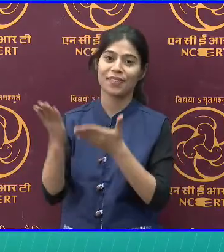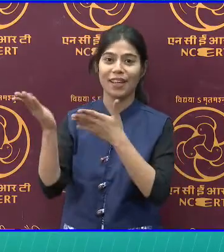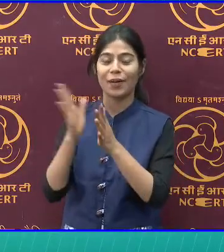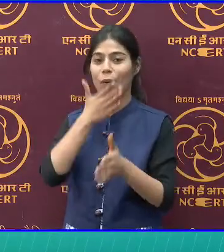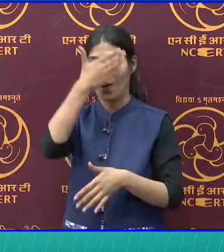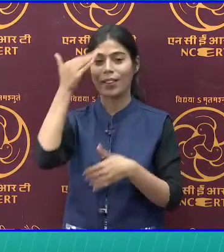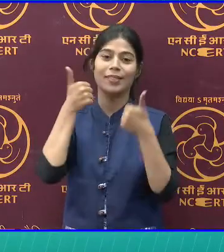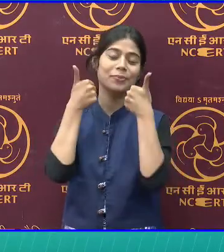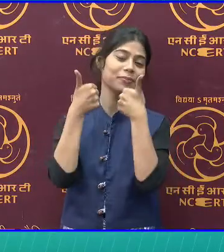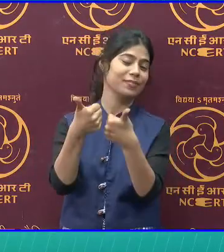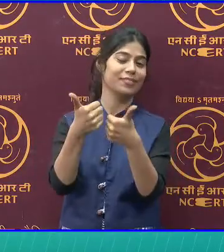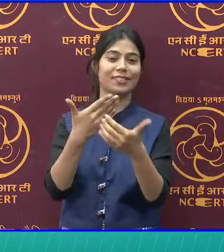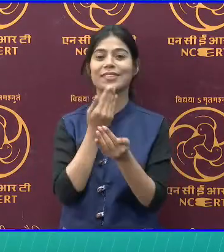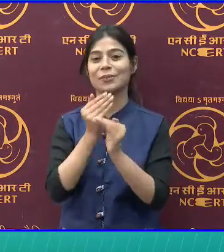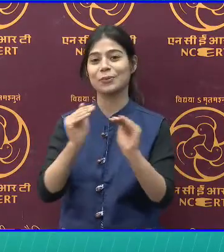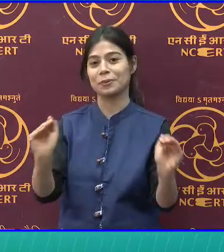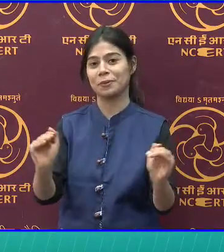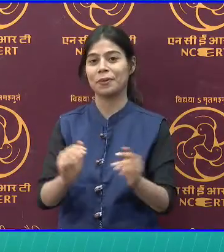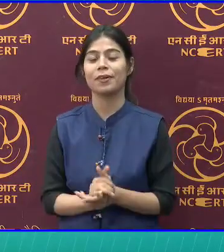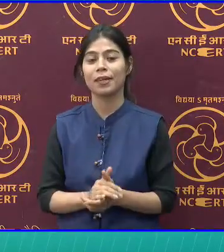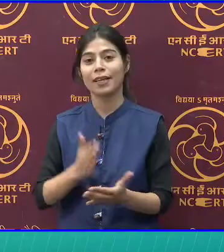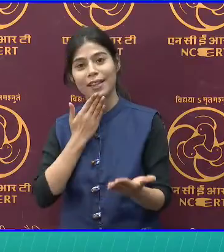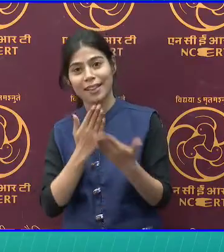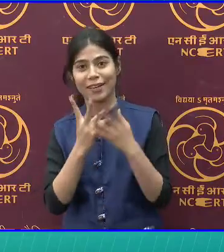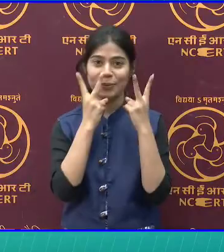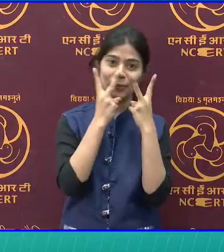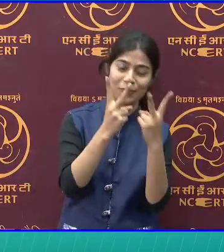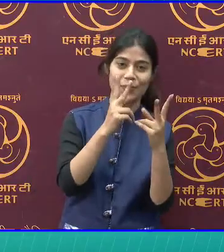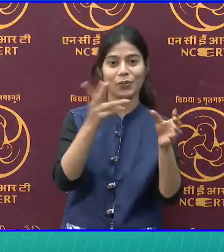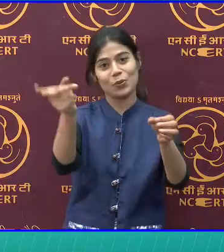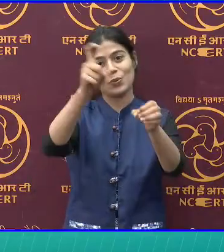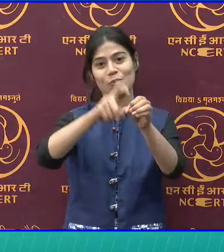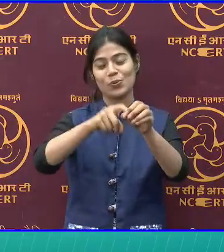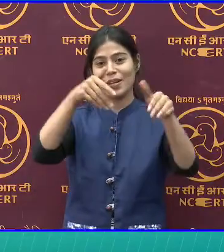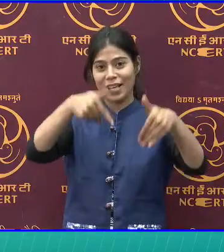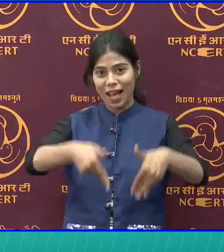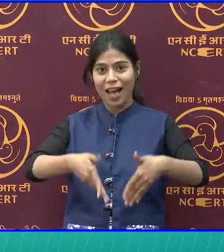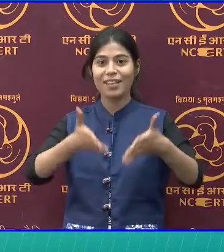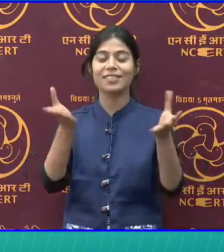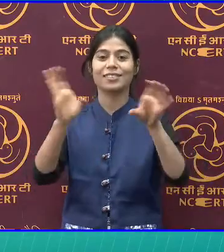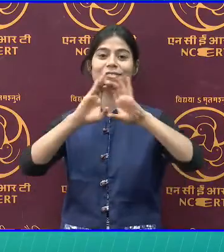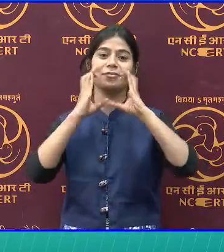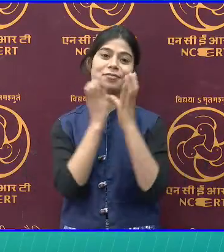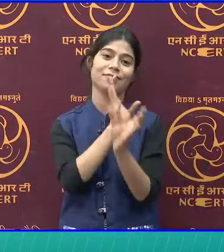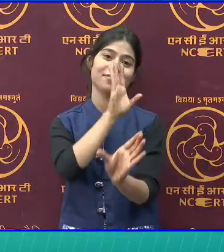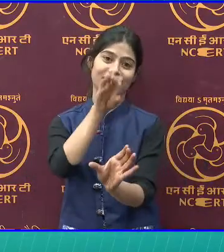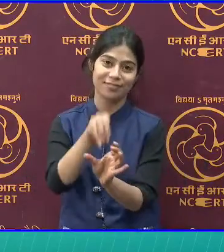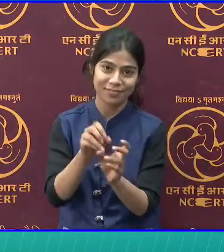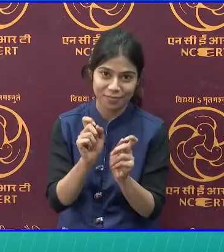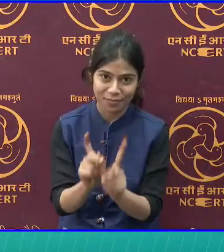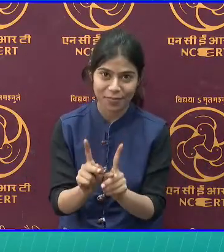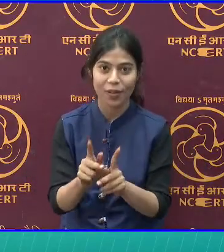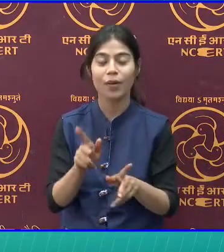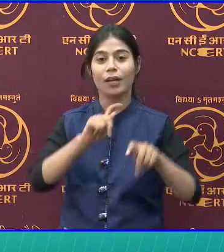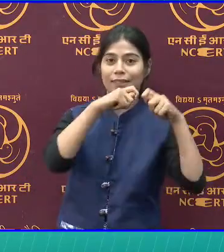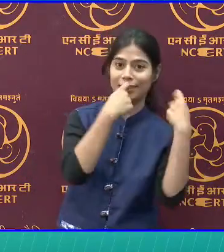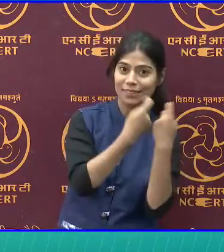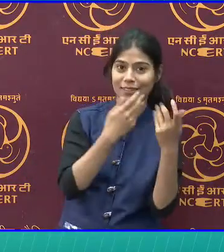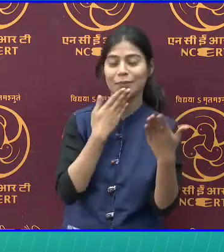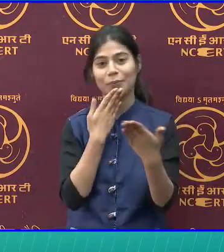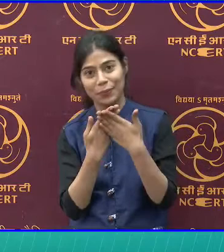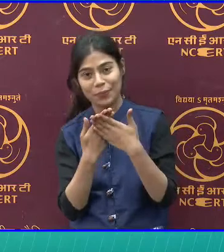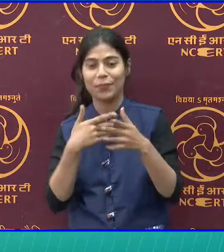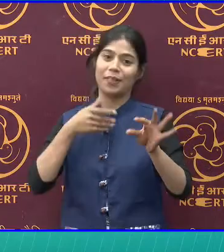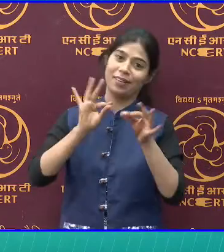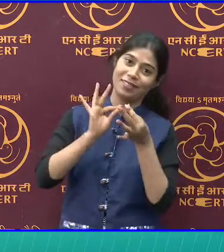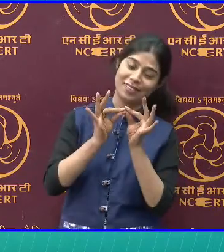students. Yeah. So thank you, viewers, for joining us for this session. Thanks a lot to sir and production team and Nana